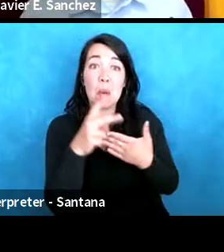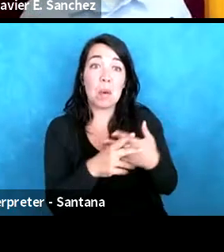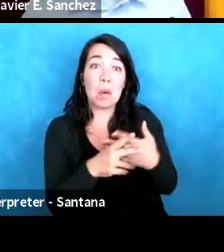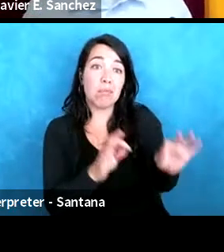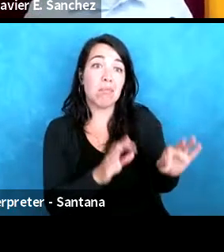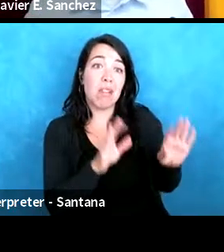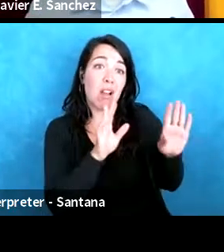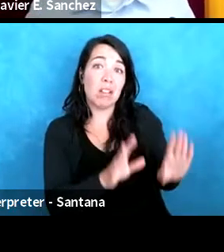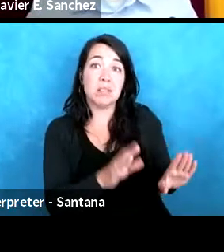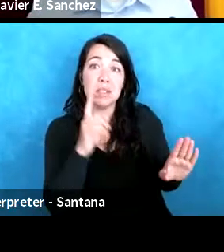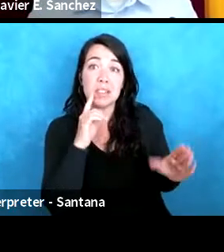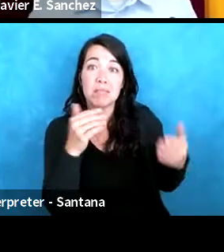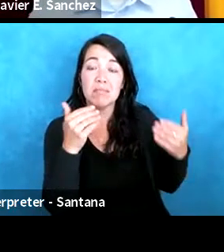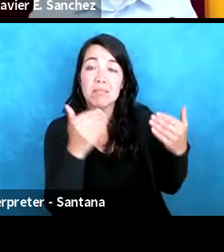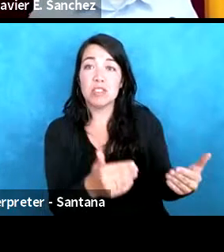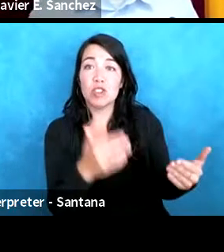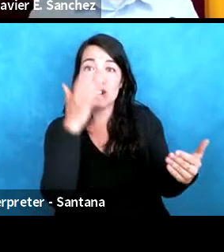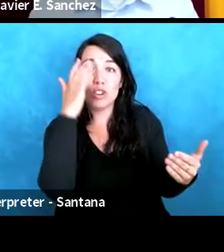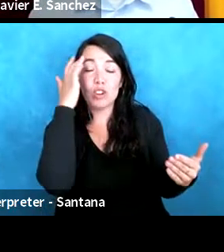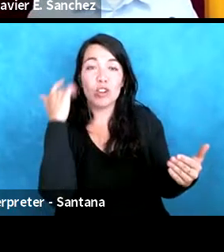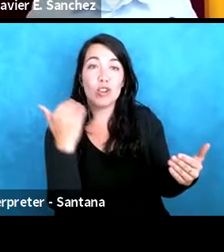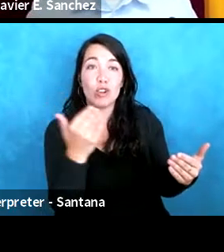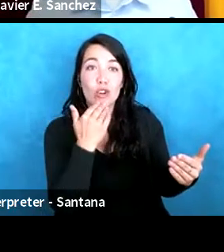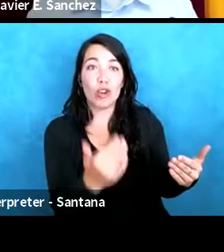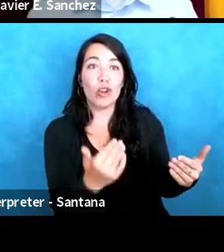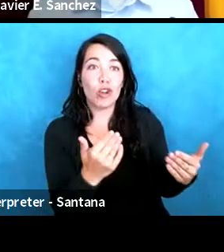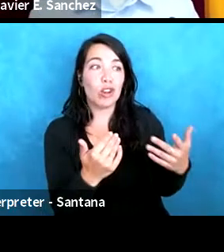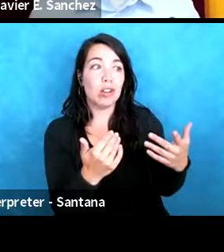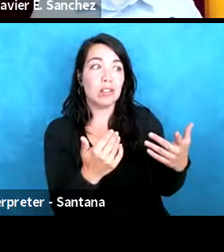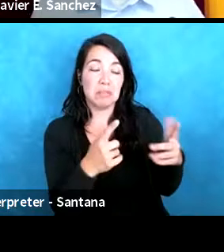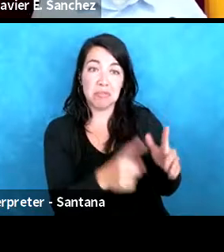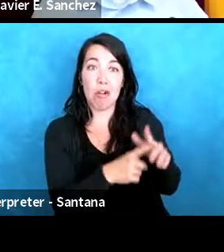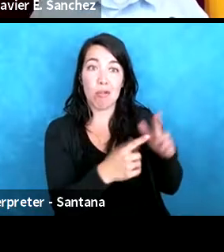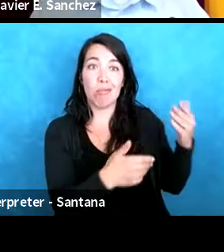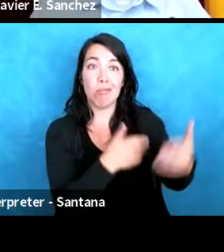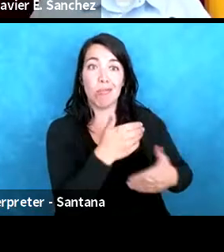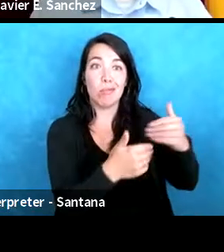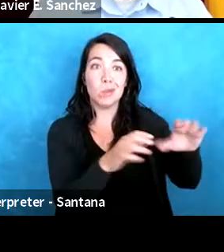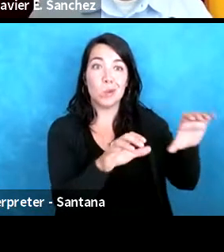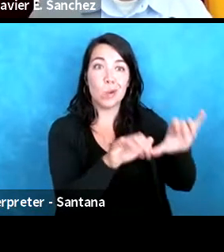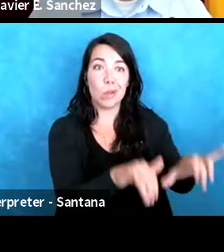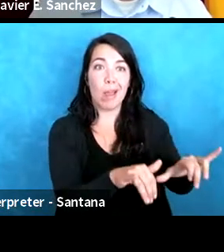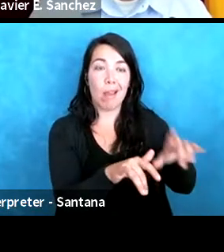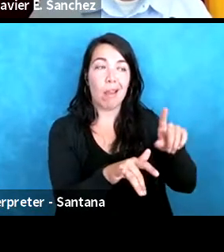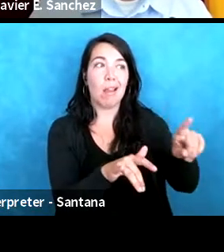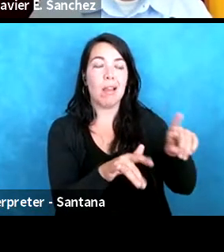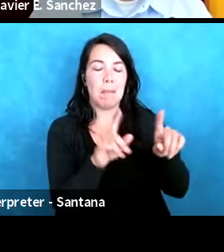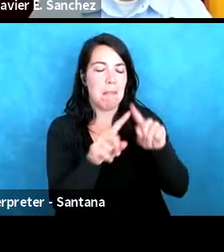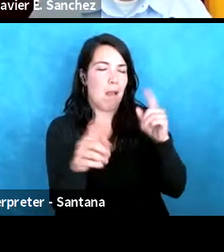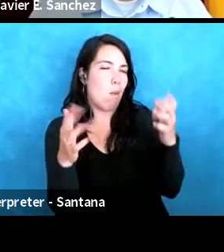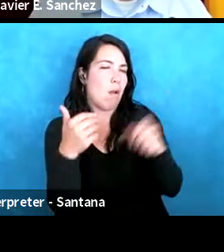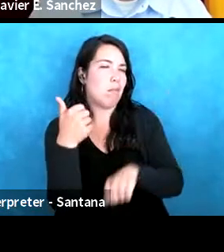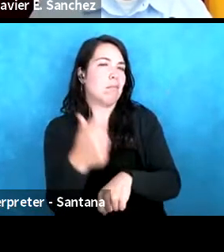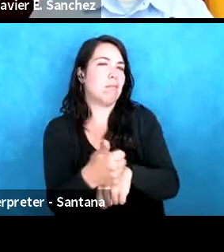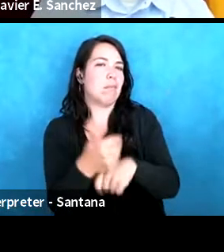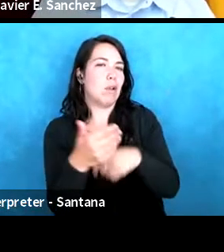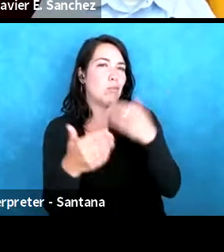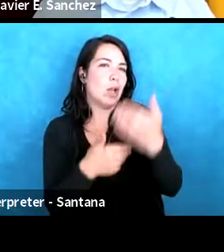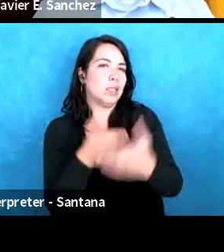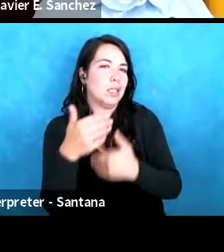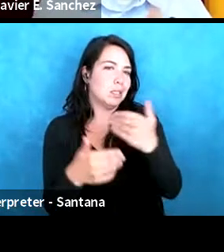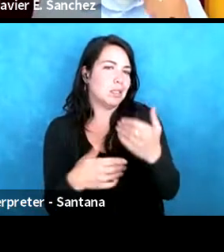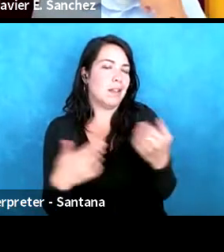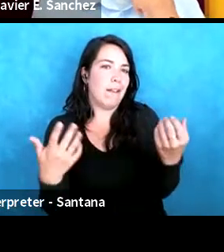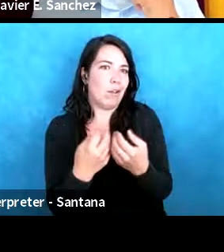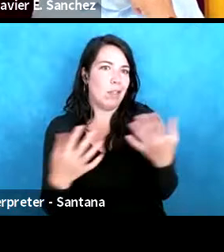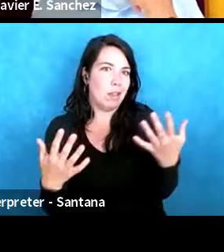like that. So I think it's a good idea. I just want to make sure that we have processes in place to be able to monitor everything that is going to go on